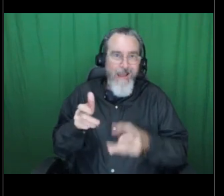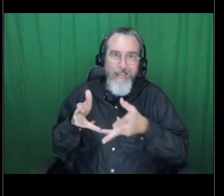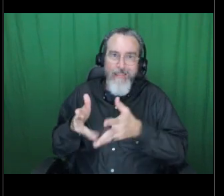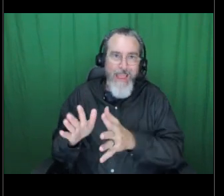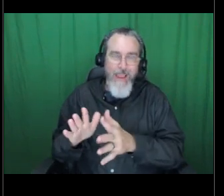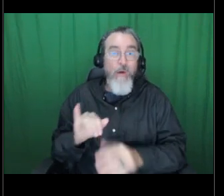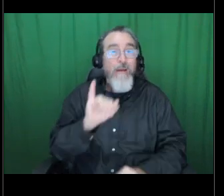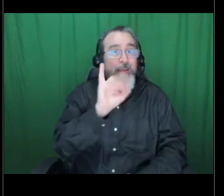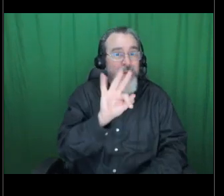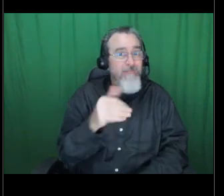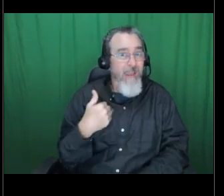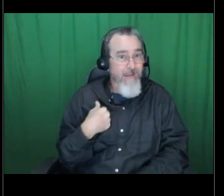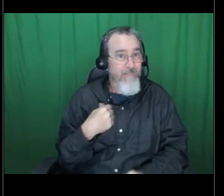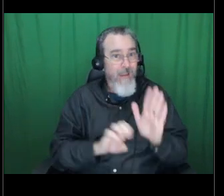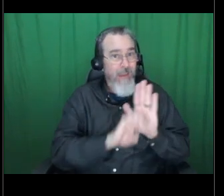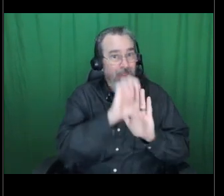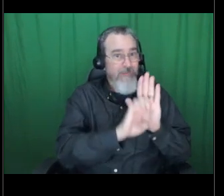elevators.